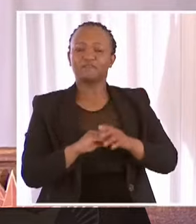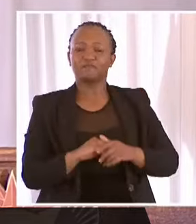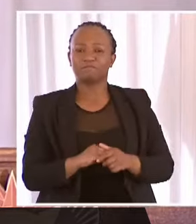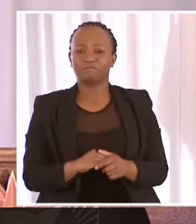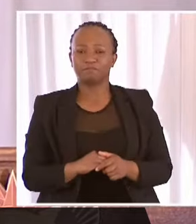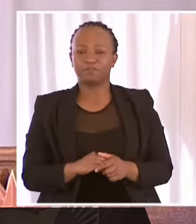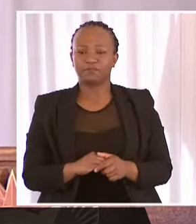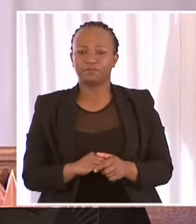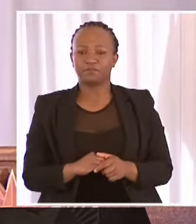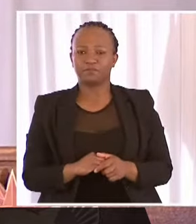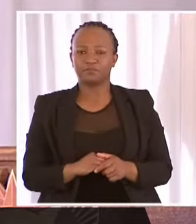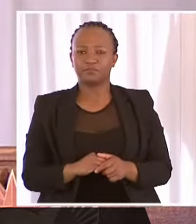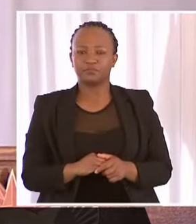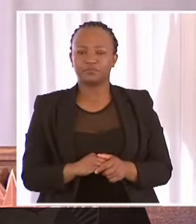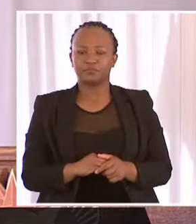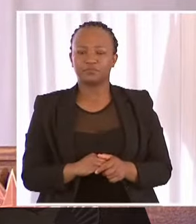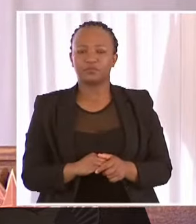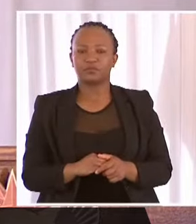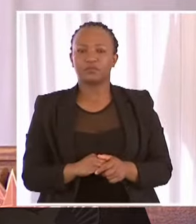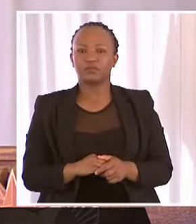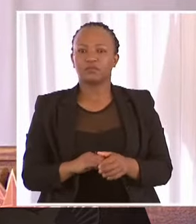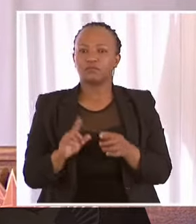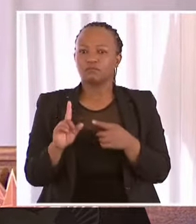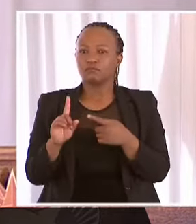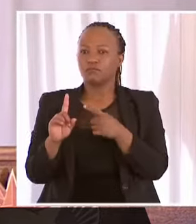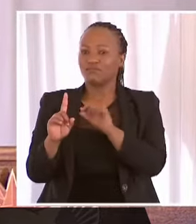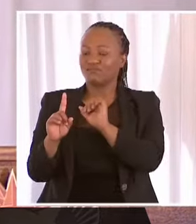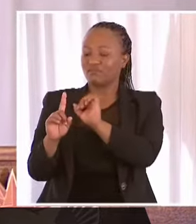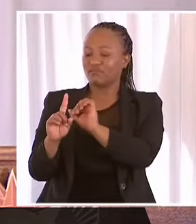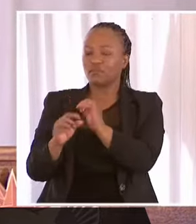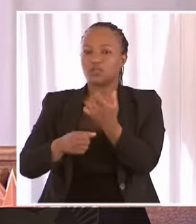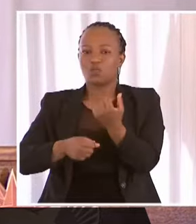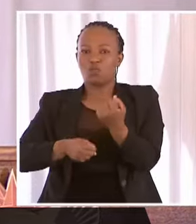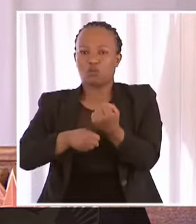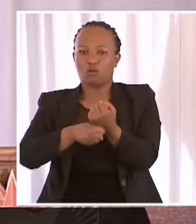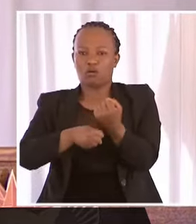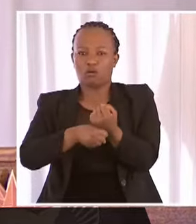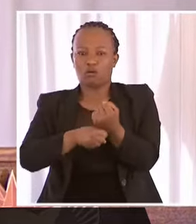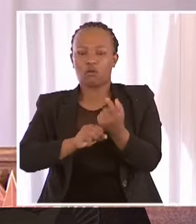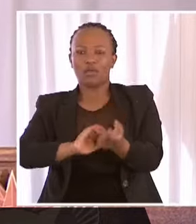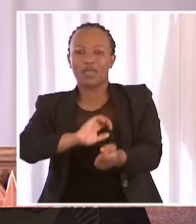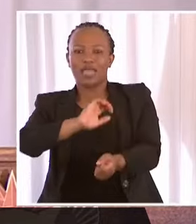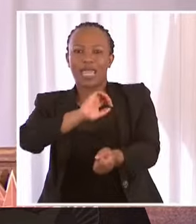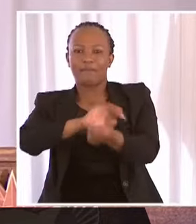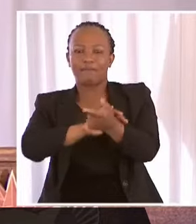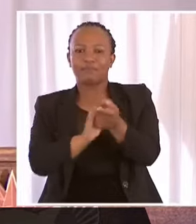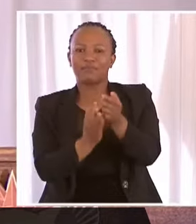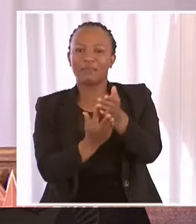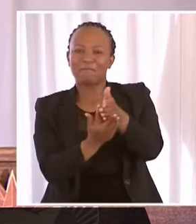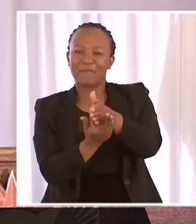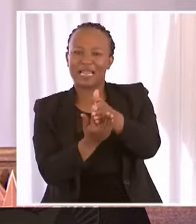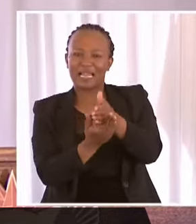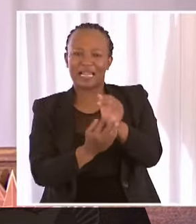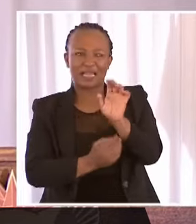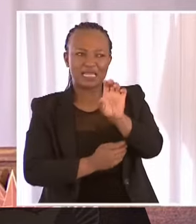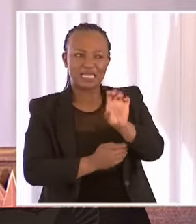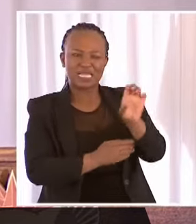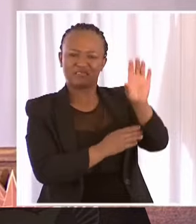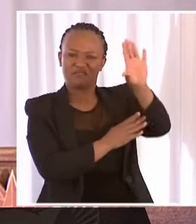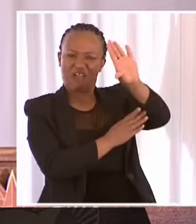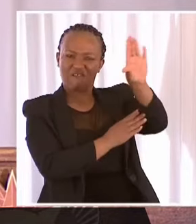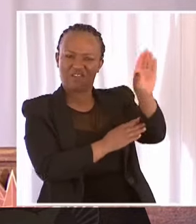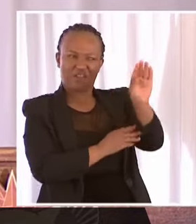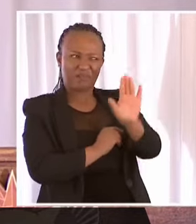And in his contribution to what was happening in the Middle East and in the